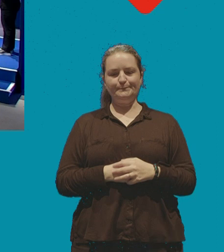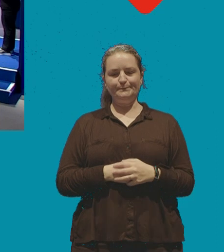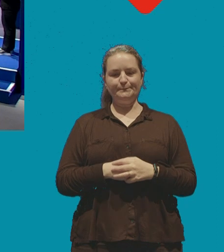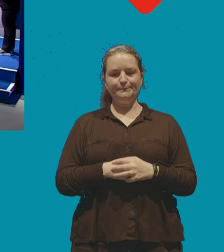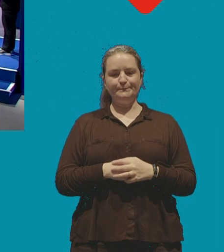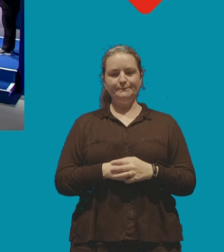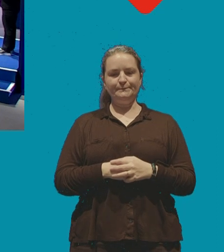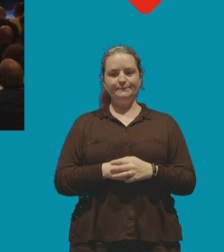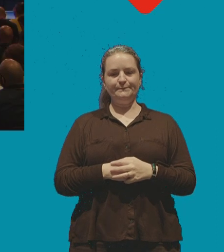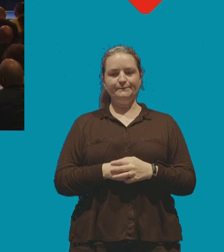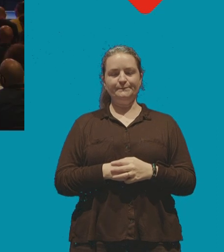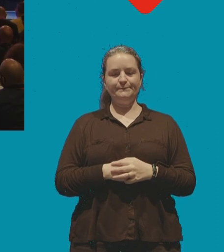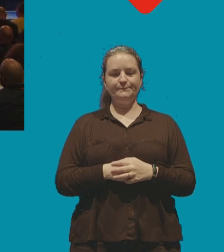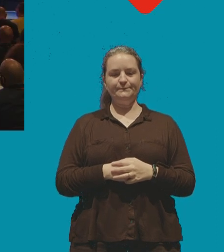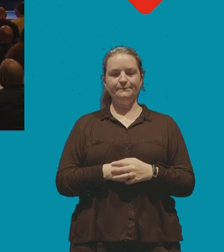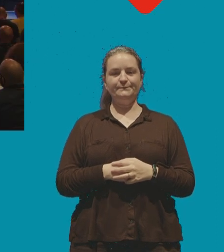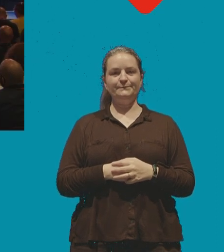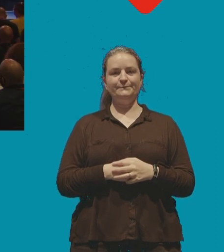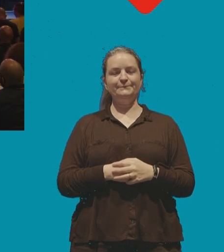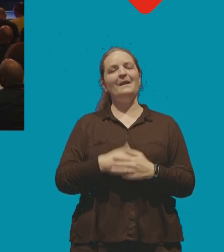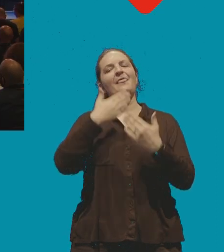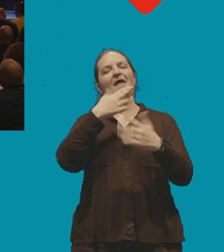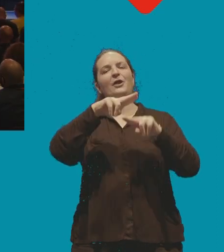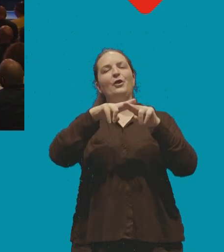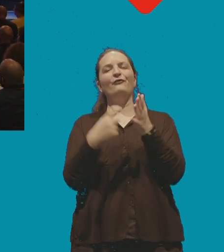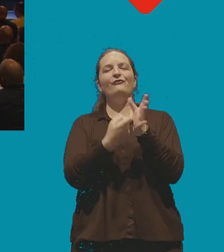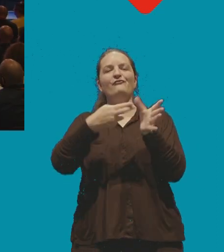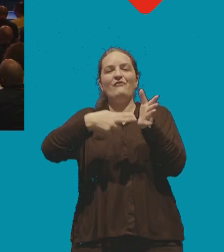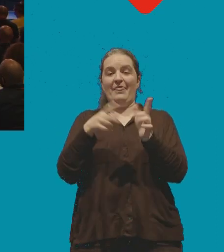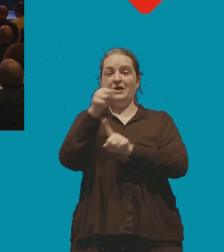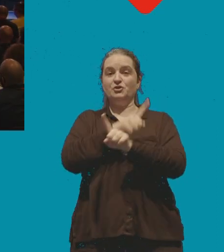Okay, thanks, Fran. Does conference agree to endorse the annual report?